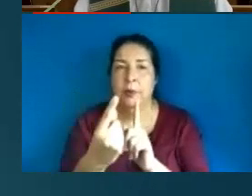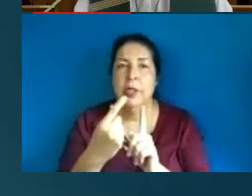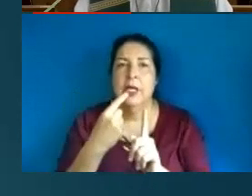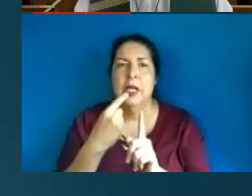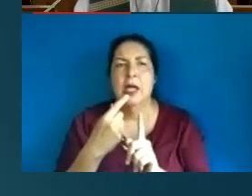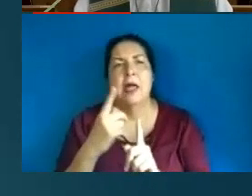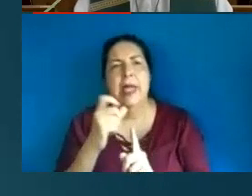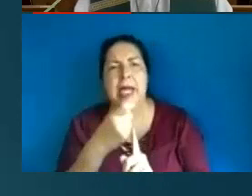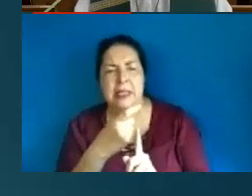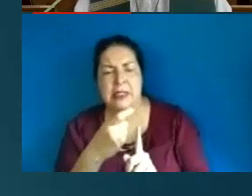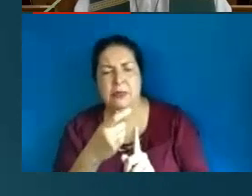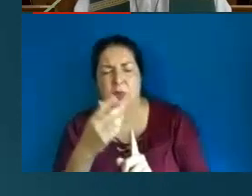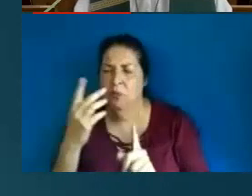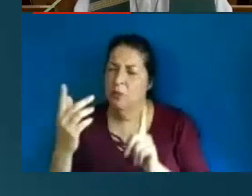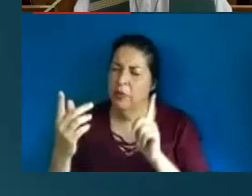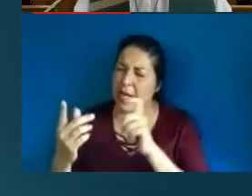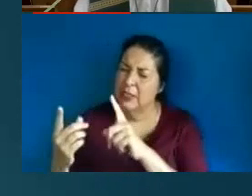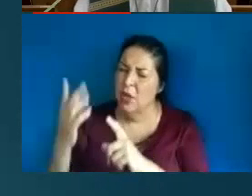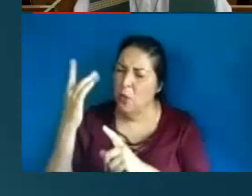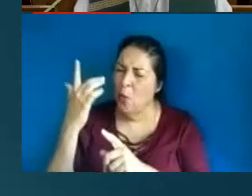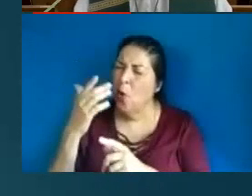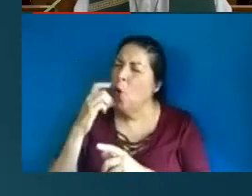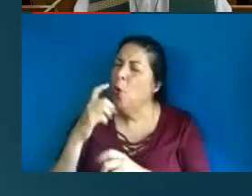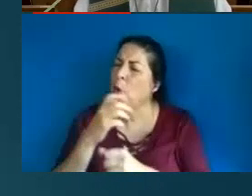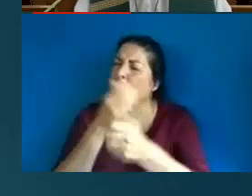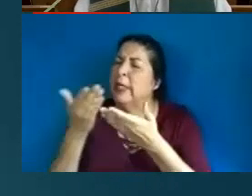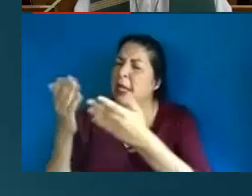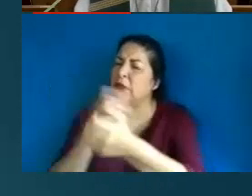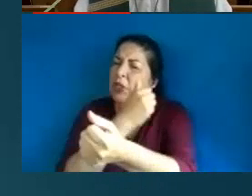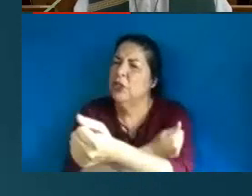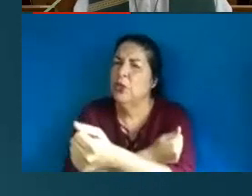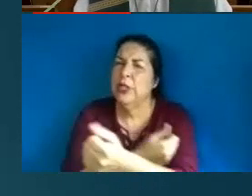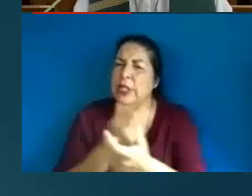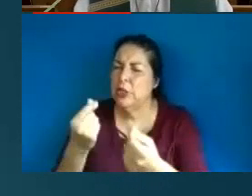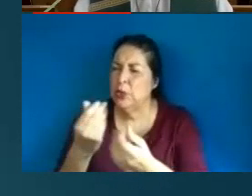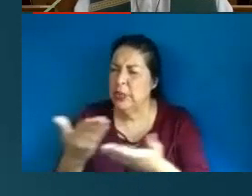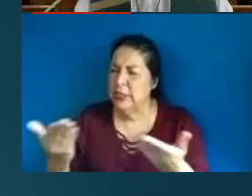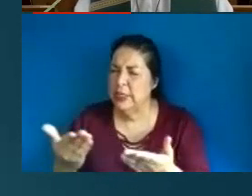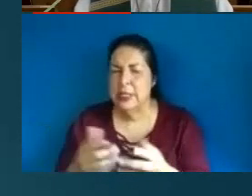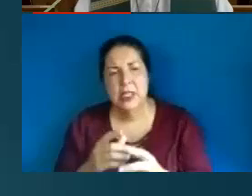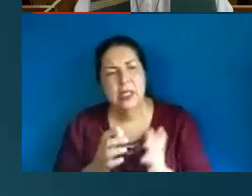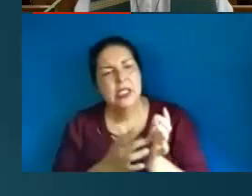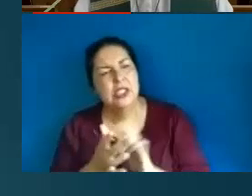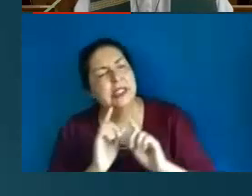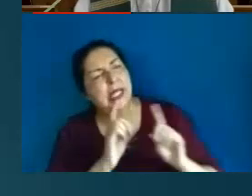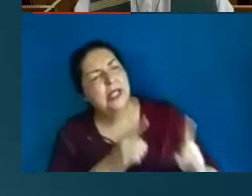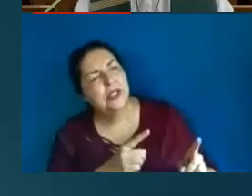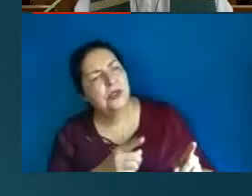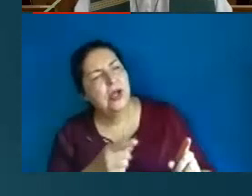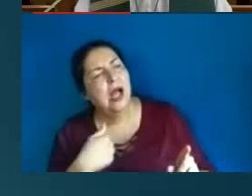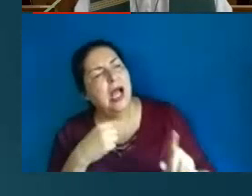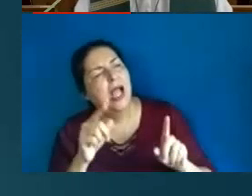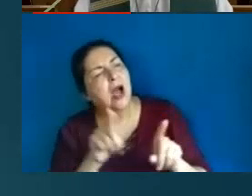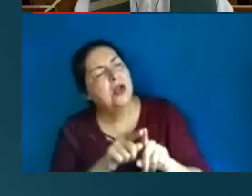what authority are you doing these things, and who gave you this authority?" Jesus answered them, "I also will ask you